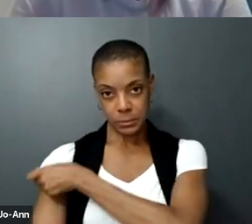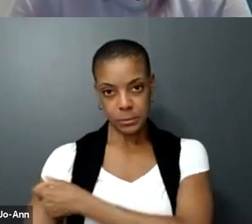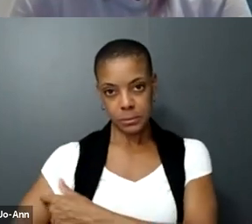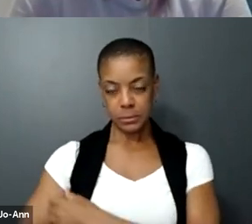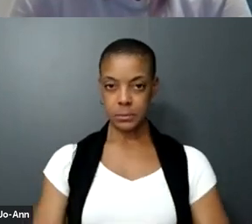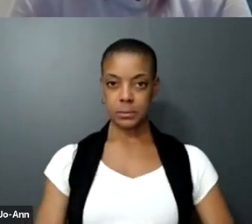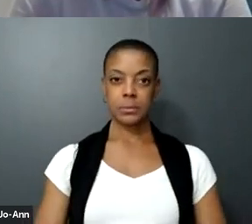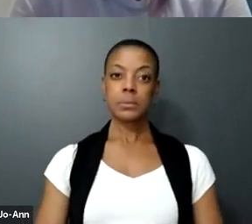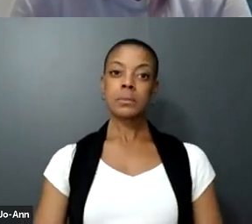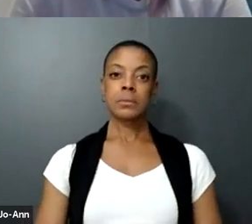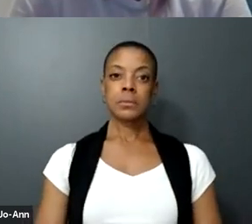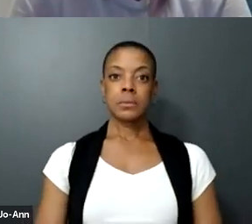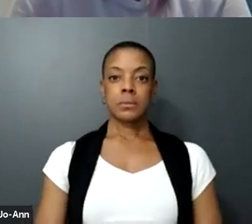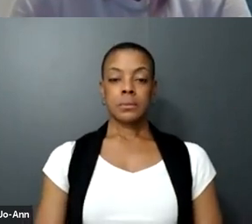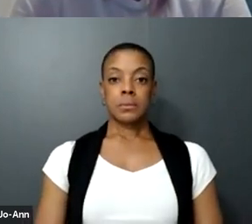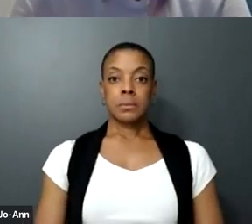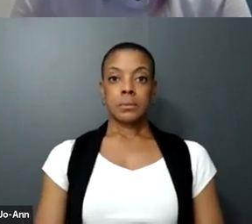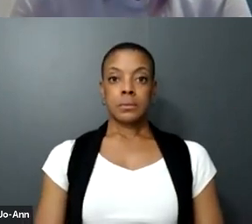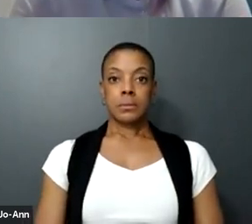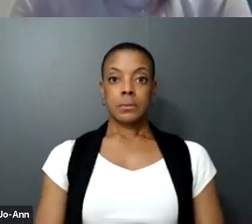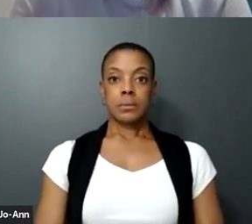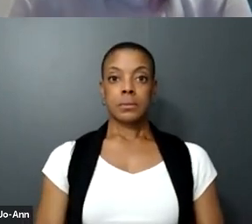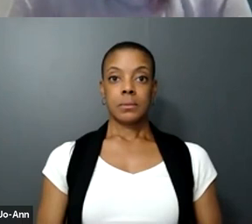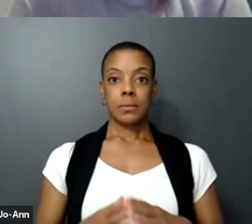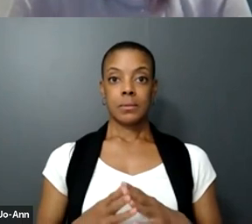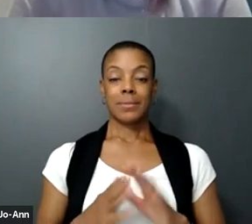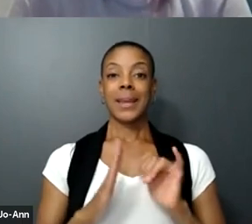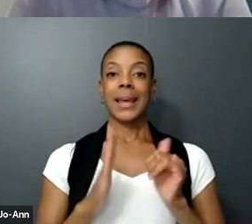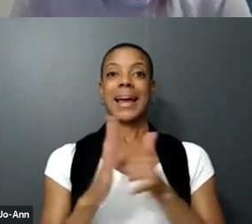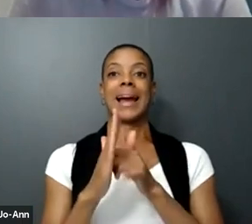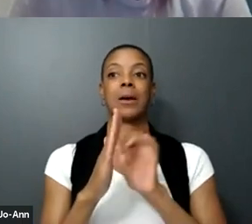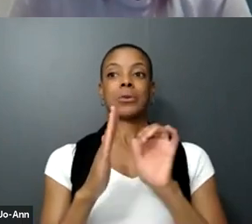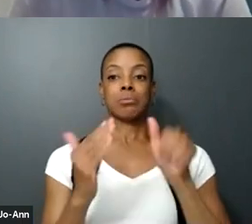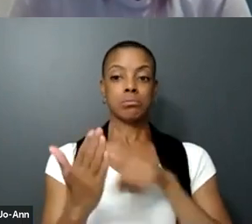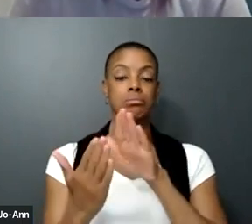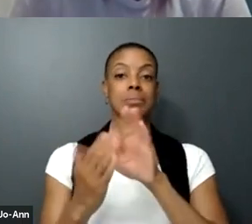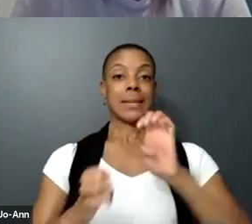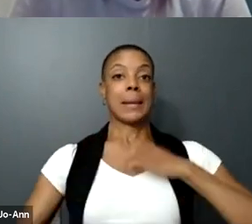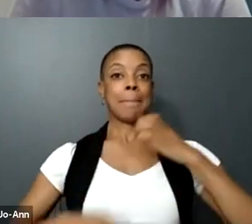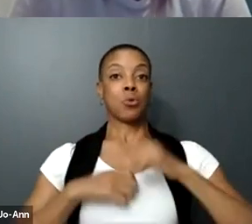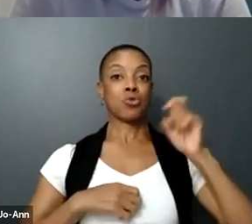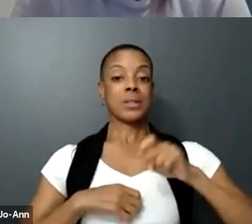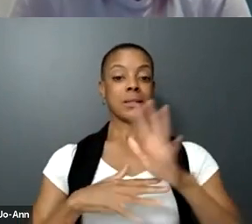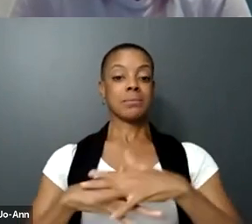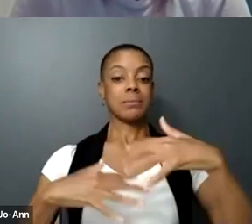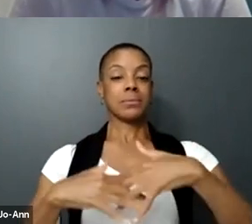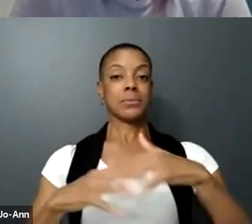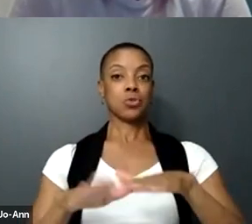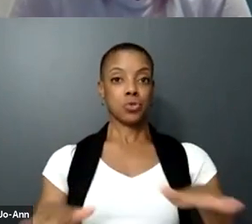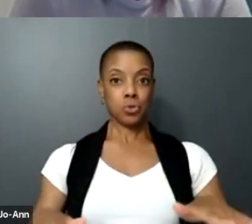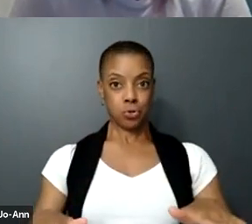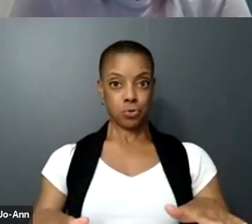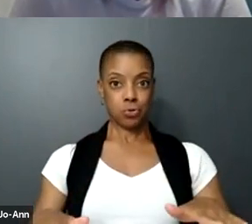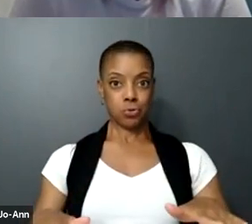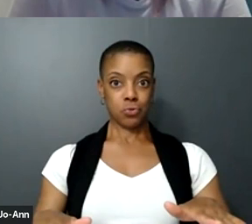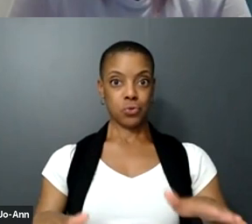This is a big one. How do you meet the emotional needs of Indigenous children when faced with the current